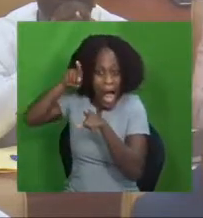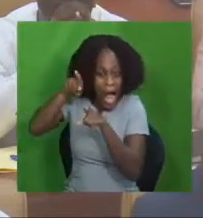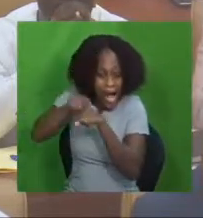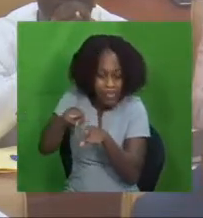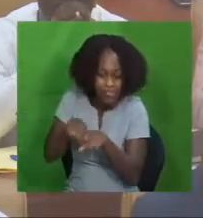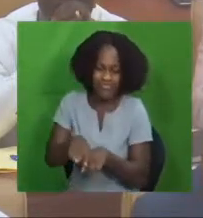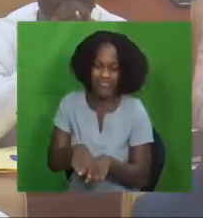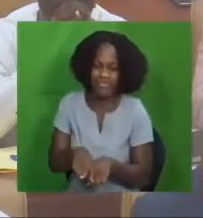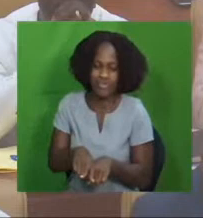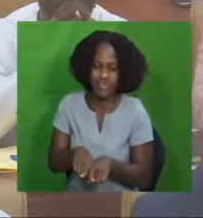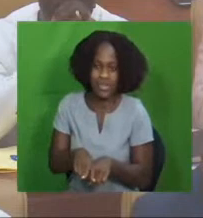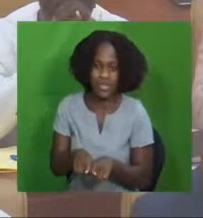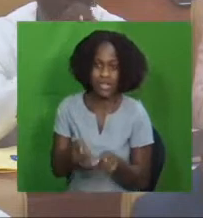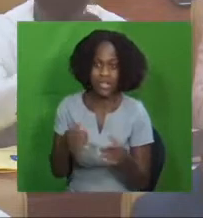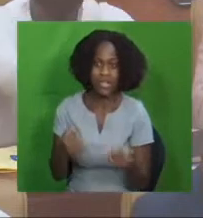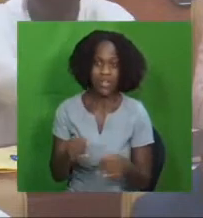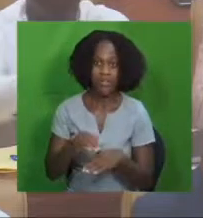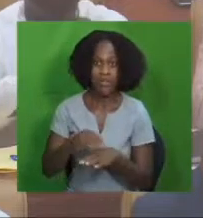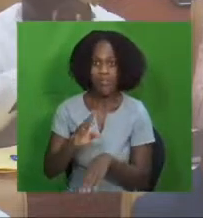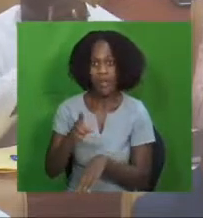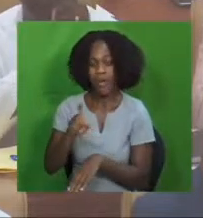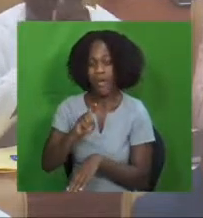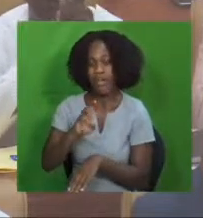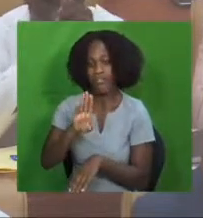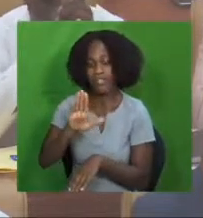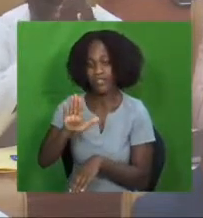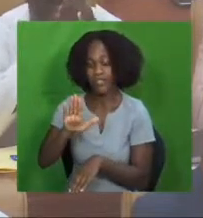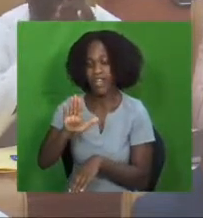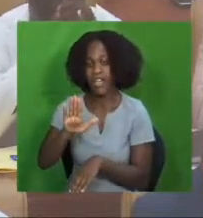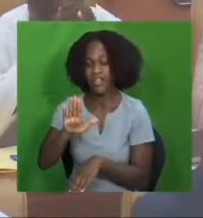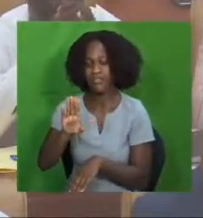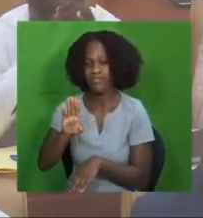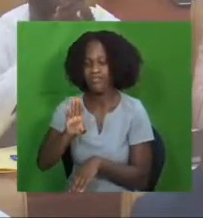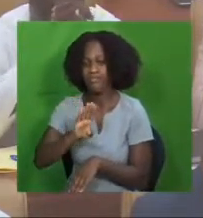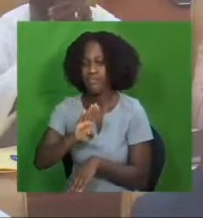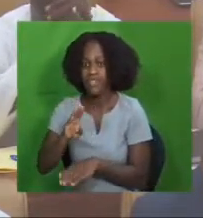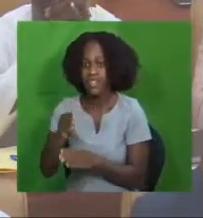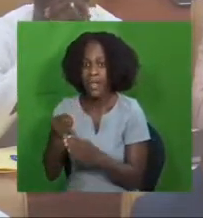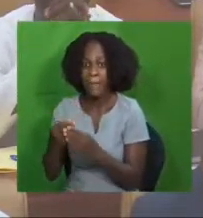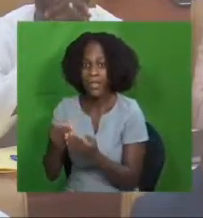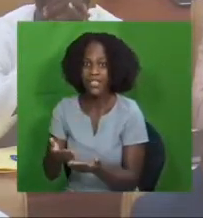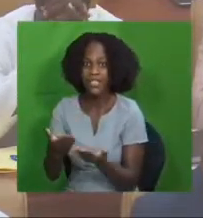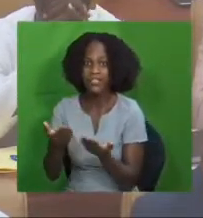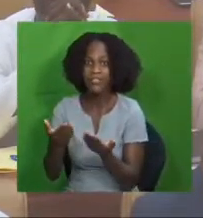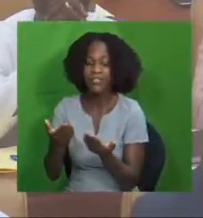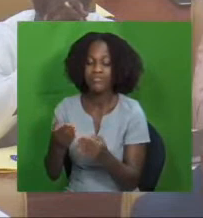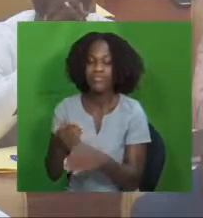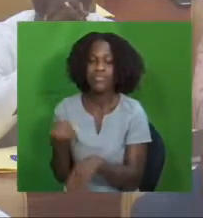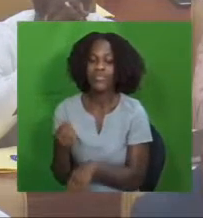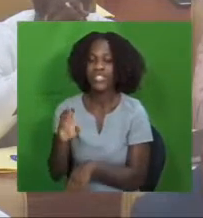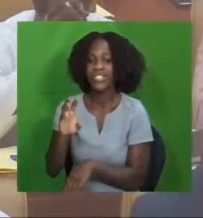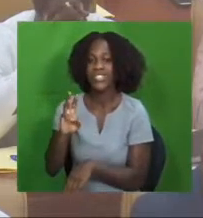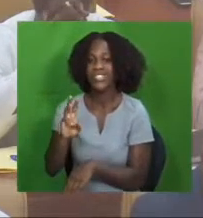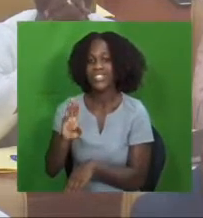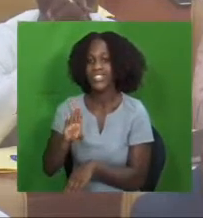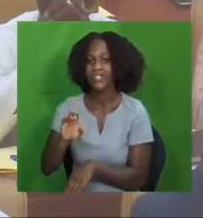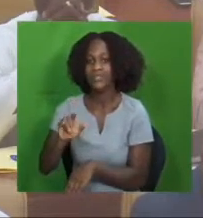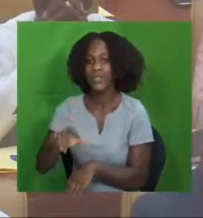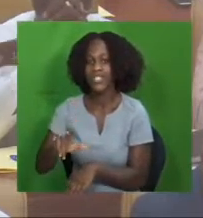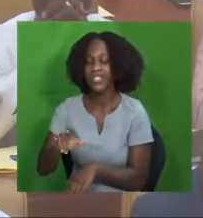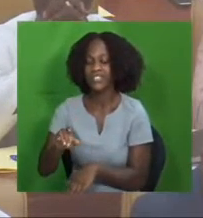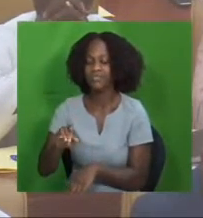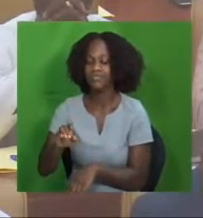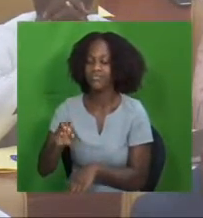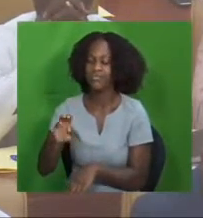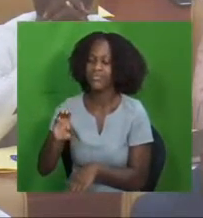point where out of 145 billion appropriation we give them, only 6 billion less will run this country at